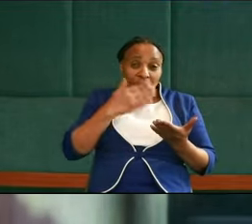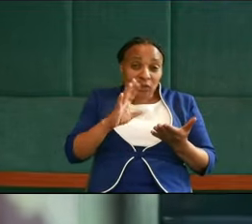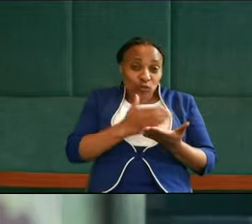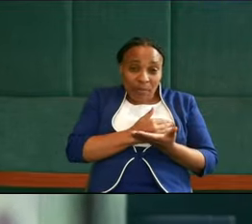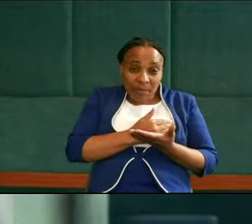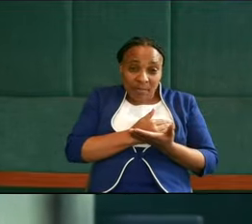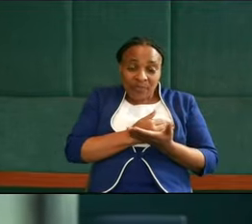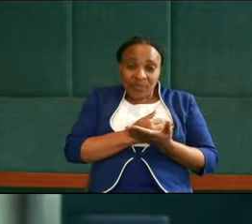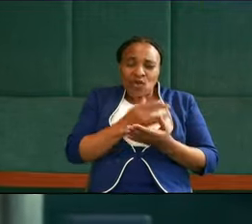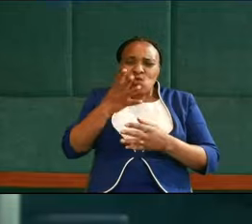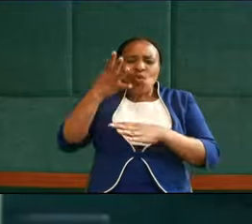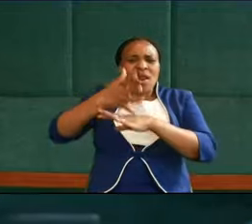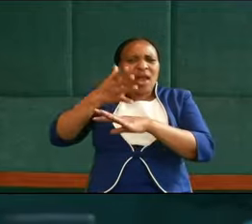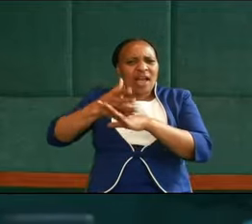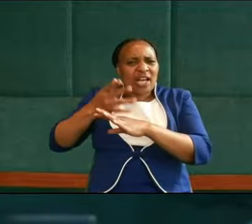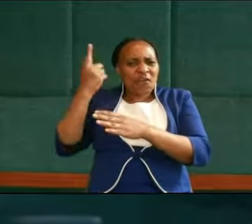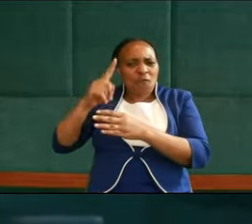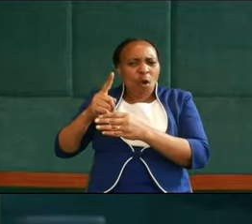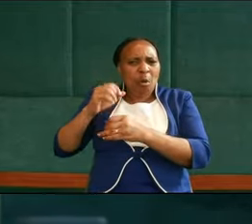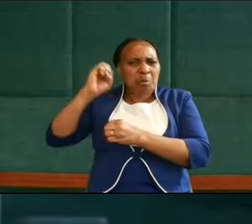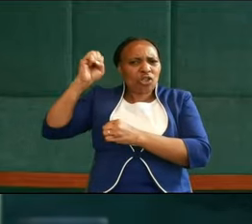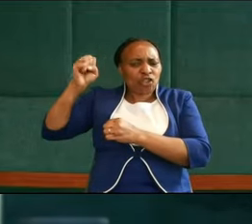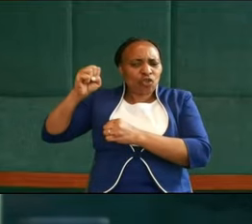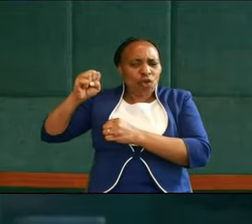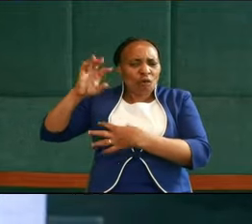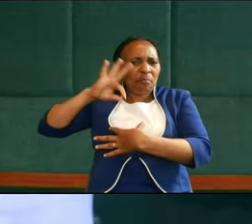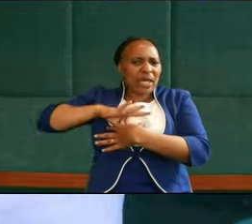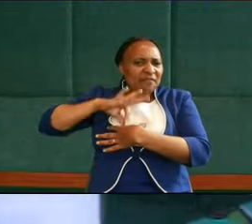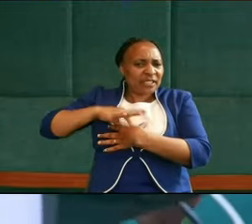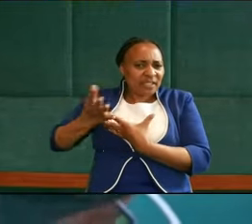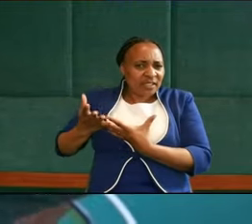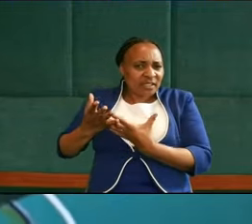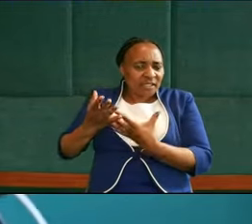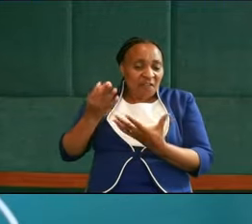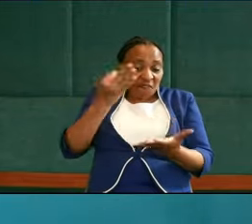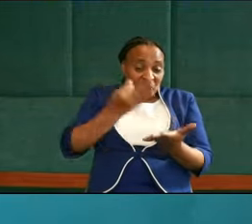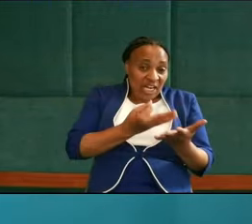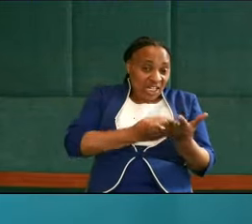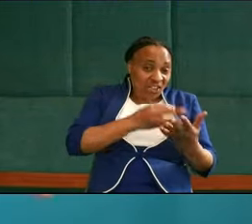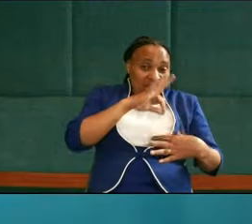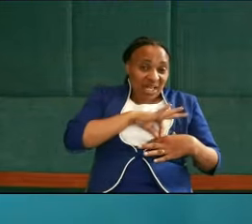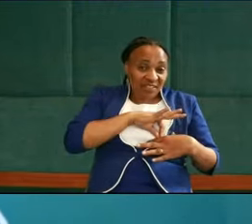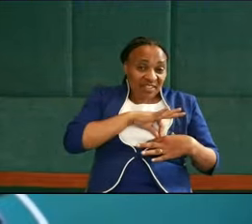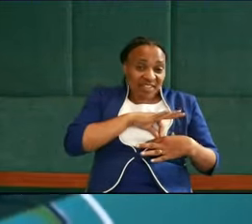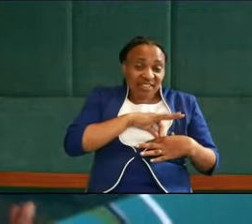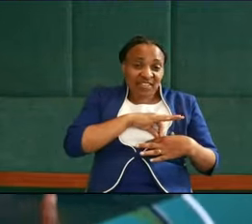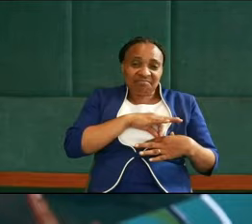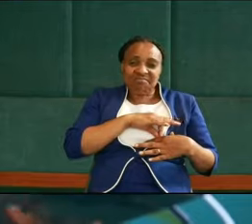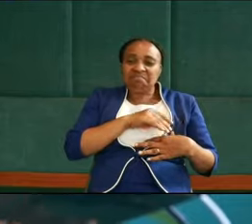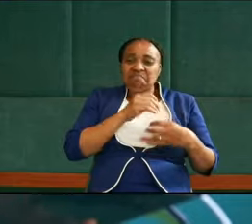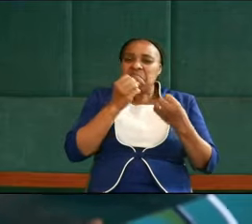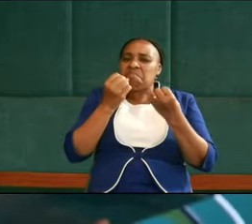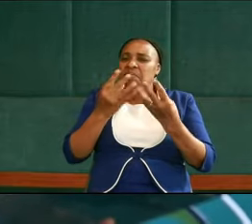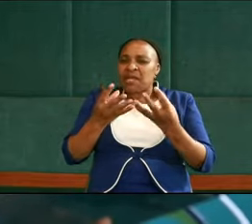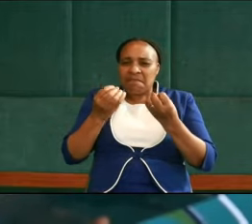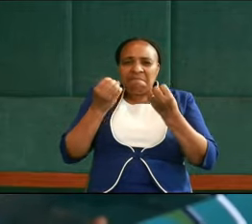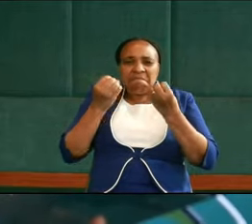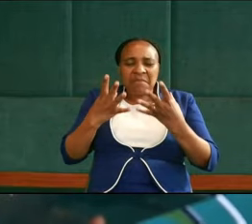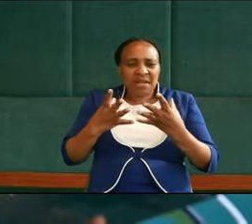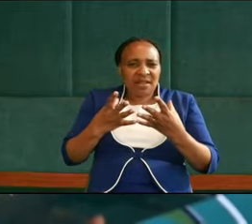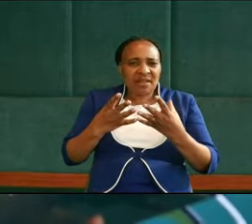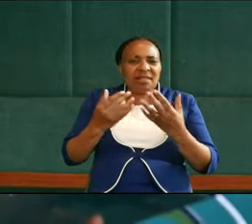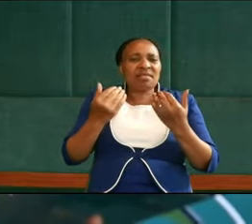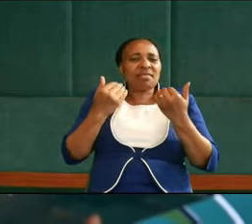lied against the innocent for political expediency, for financial gain, for relational advantage? Many are